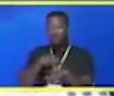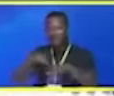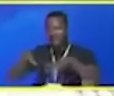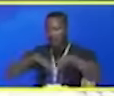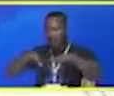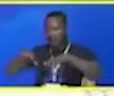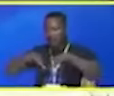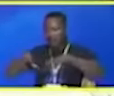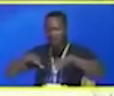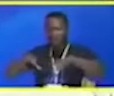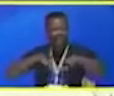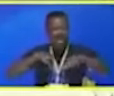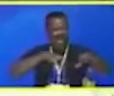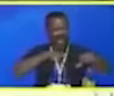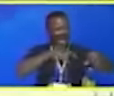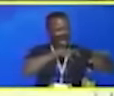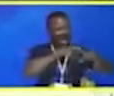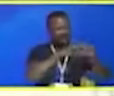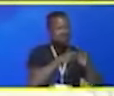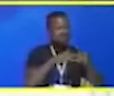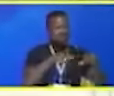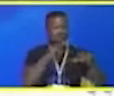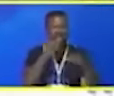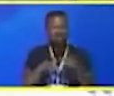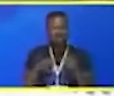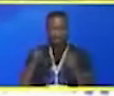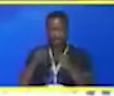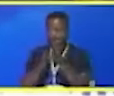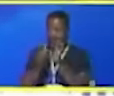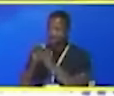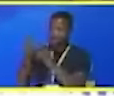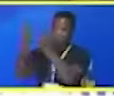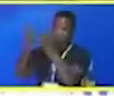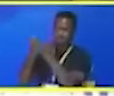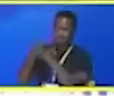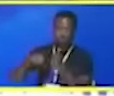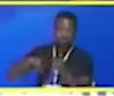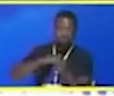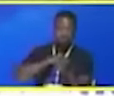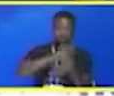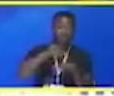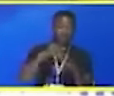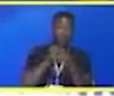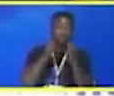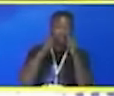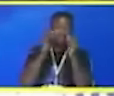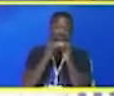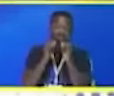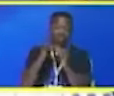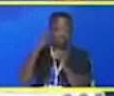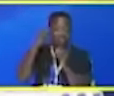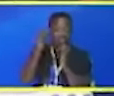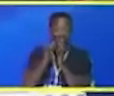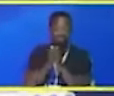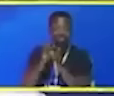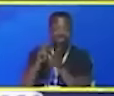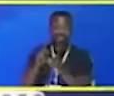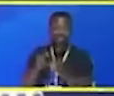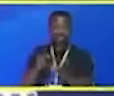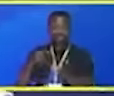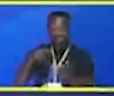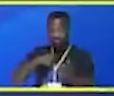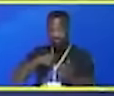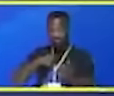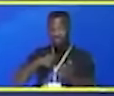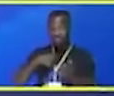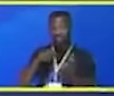we celebrate physically. The day Jesus Christ will come, we are going to be surprised. You will think that the Joshua Selmans are some of the